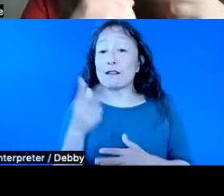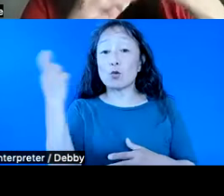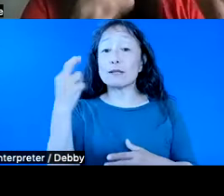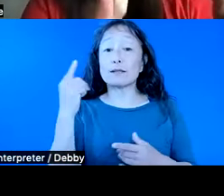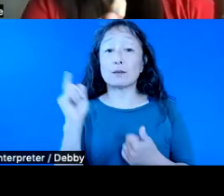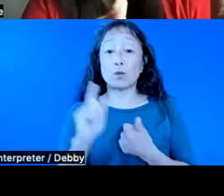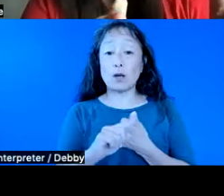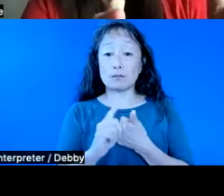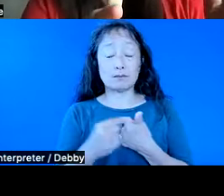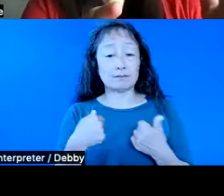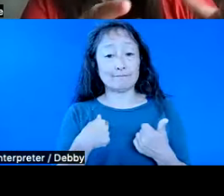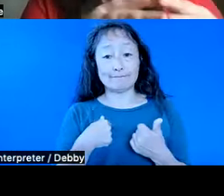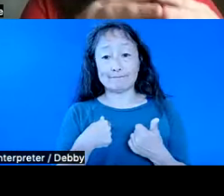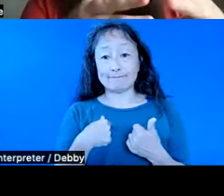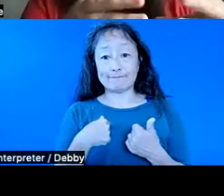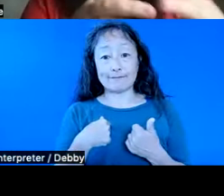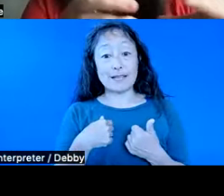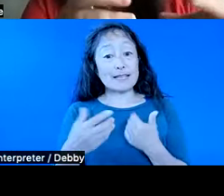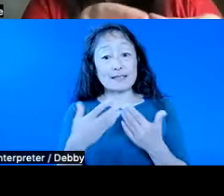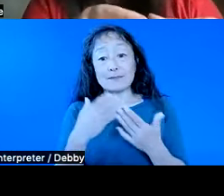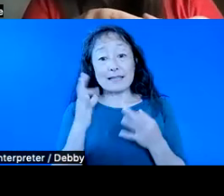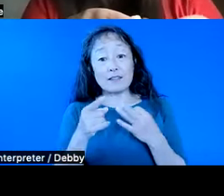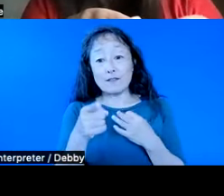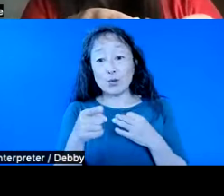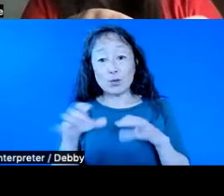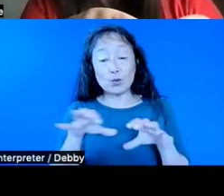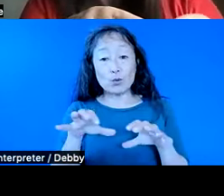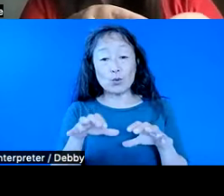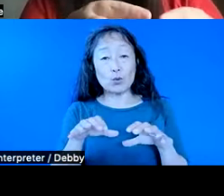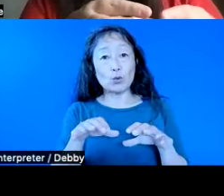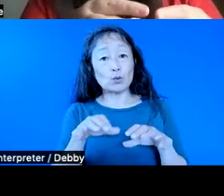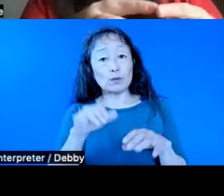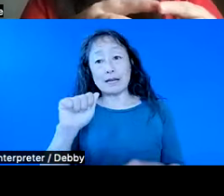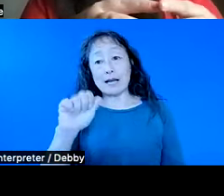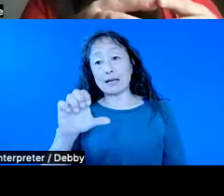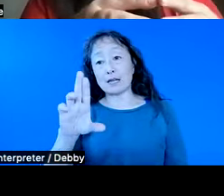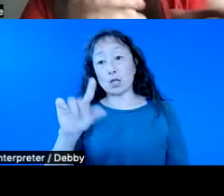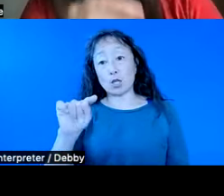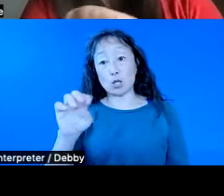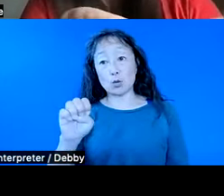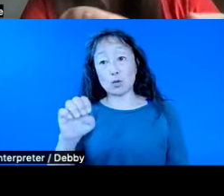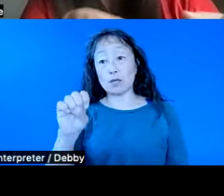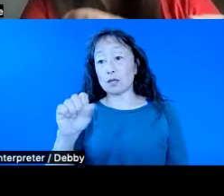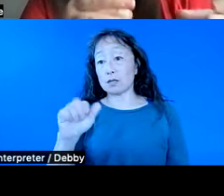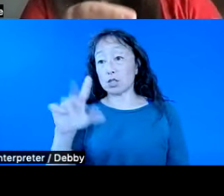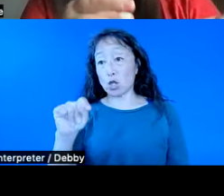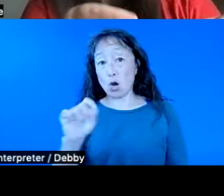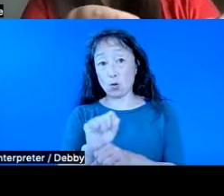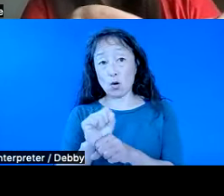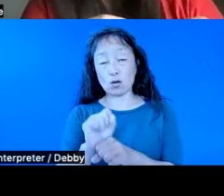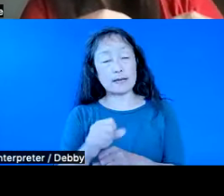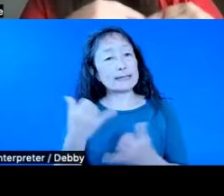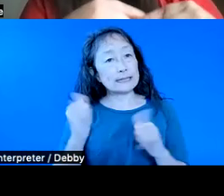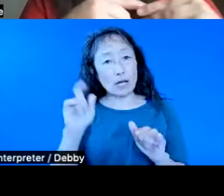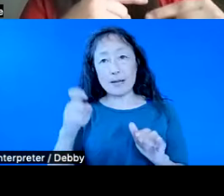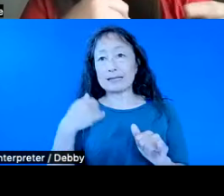one, even if you're doing more acute SART work, there still has to be the confidentiality protections put into